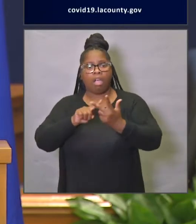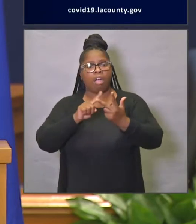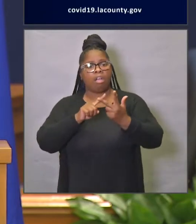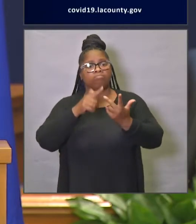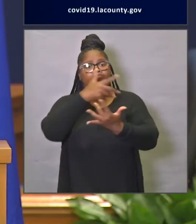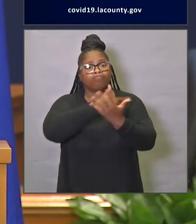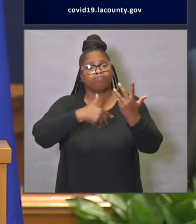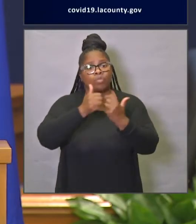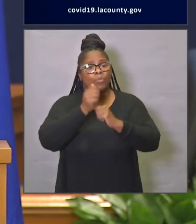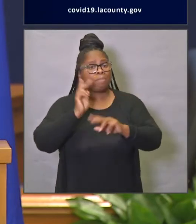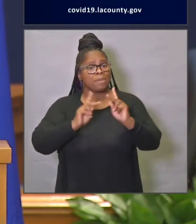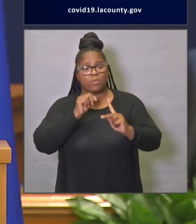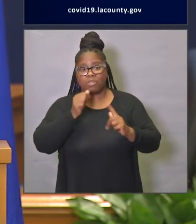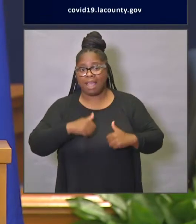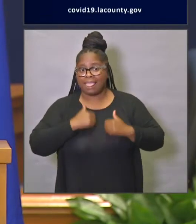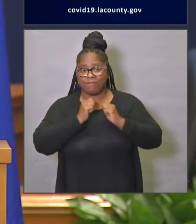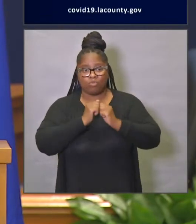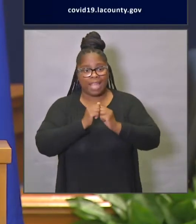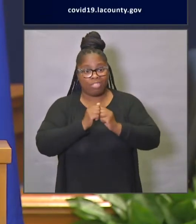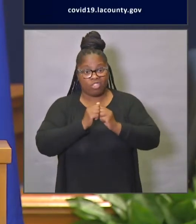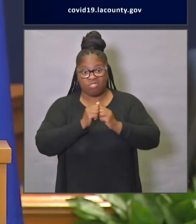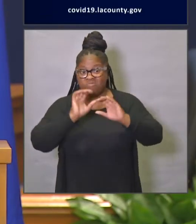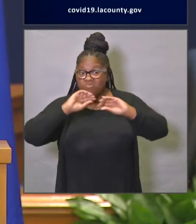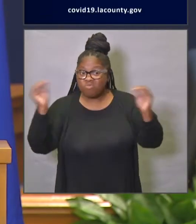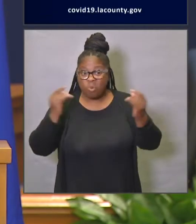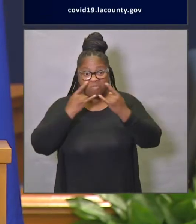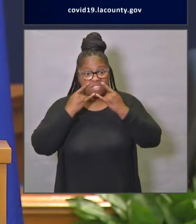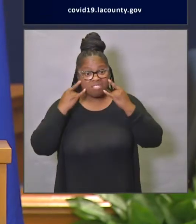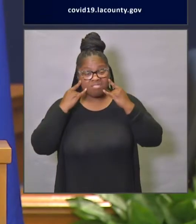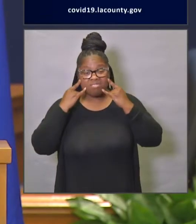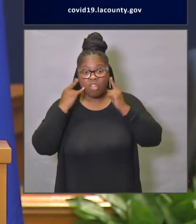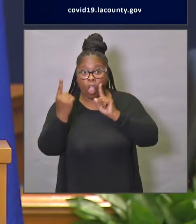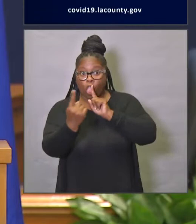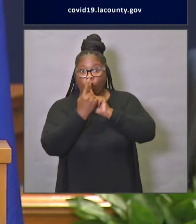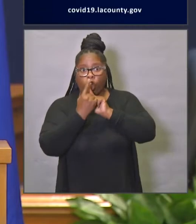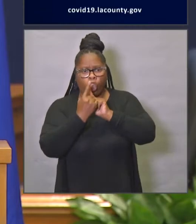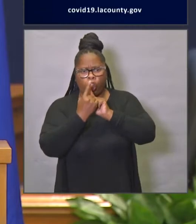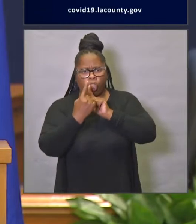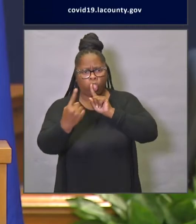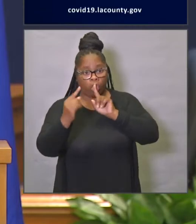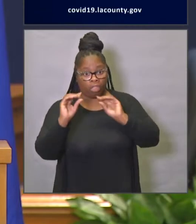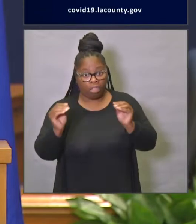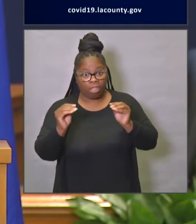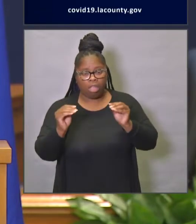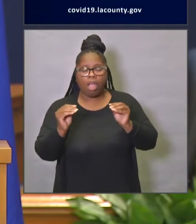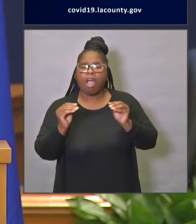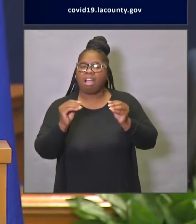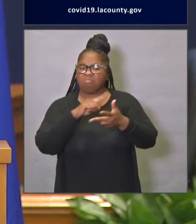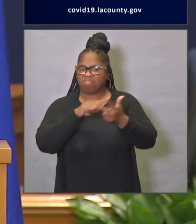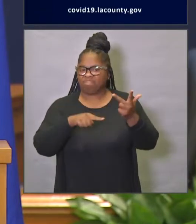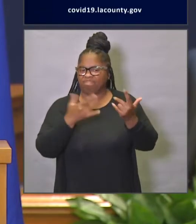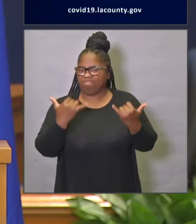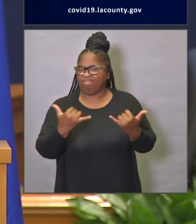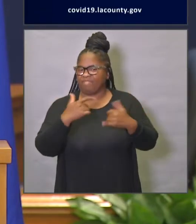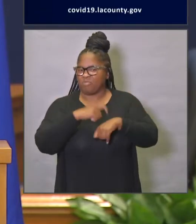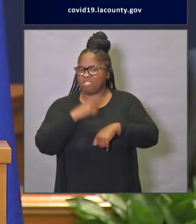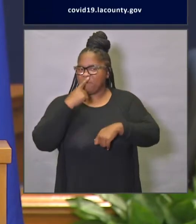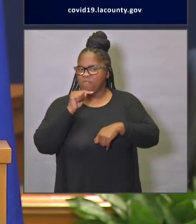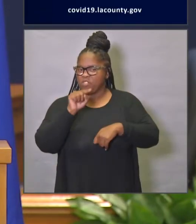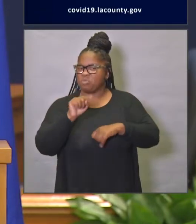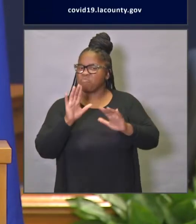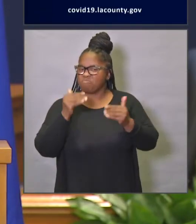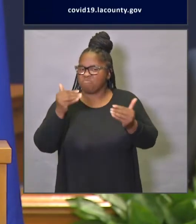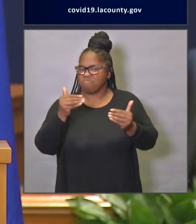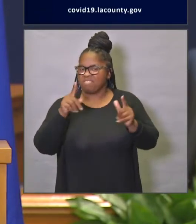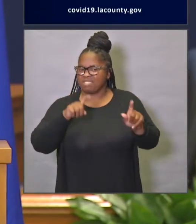your household who weren't wearing a face covering and keeping their distance, it is time for you to think about getting tested. Getting